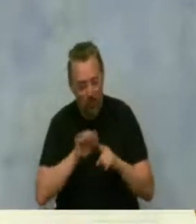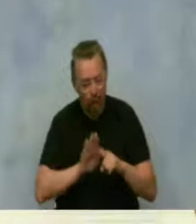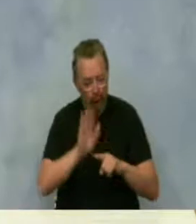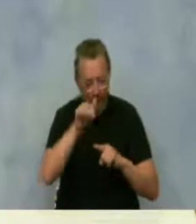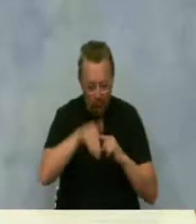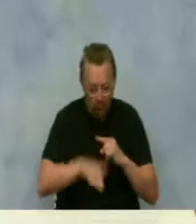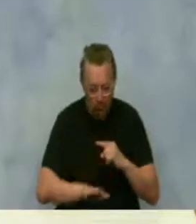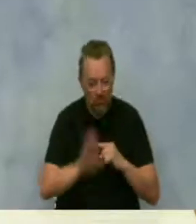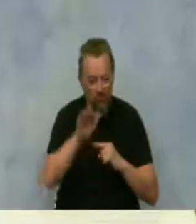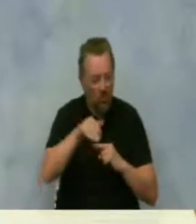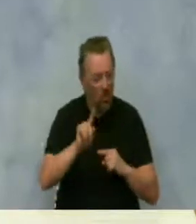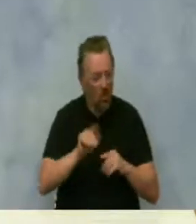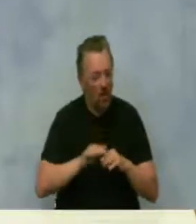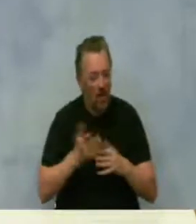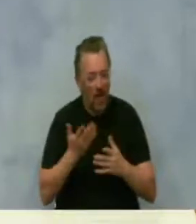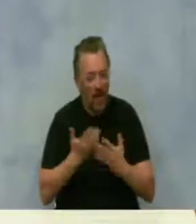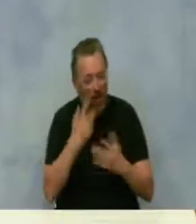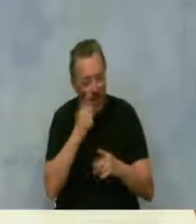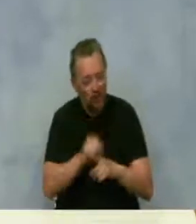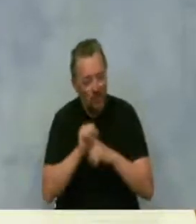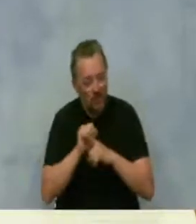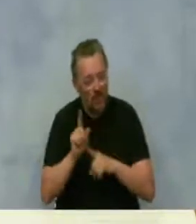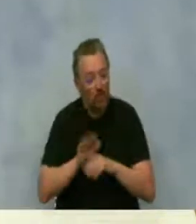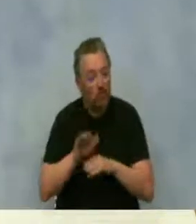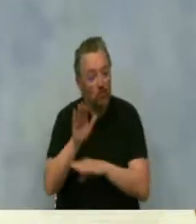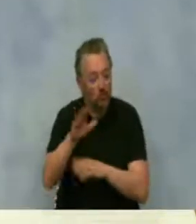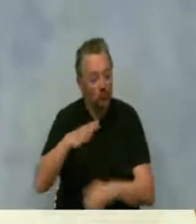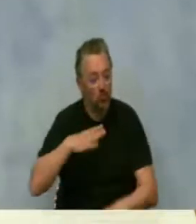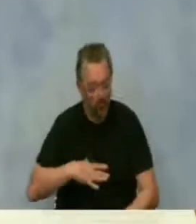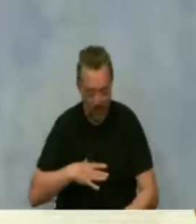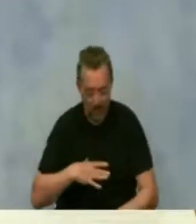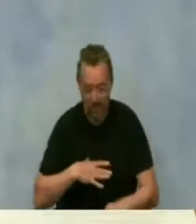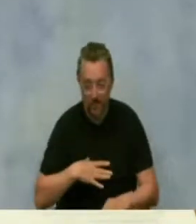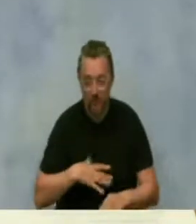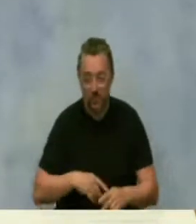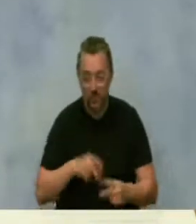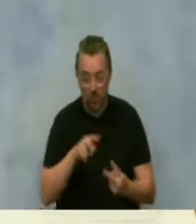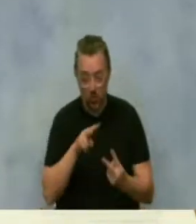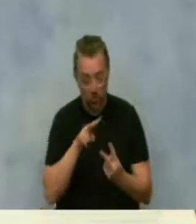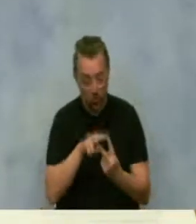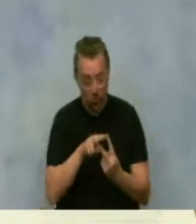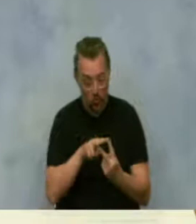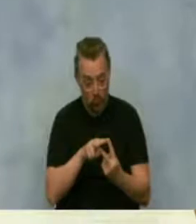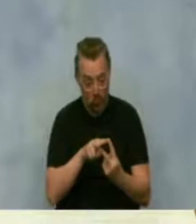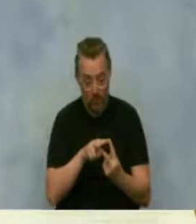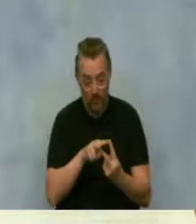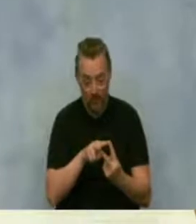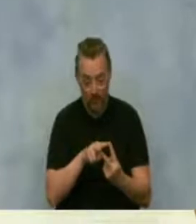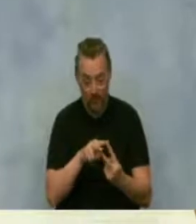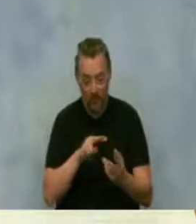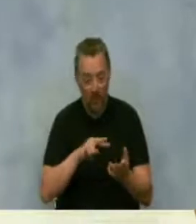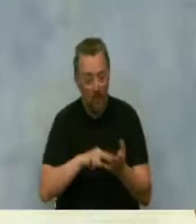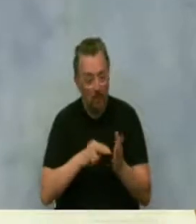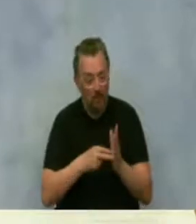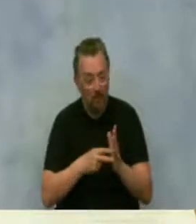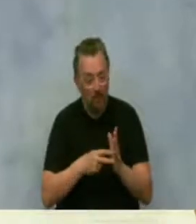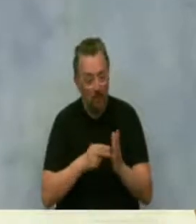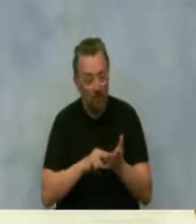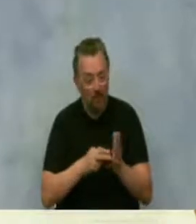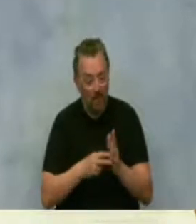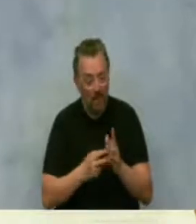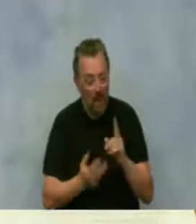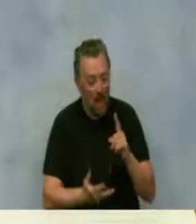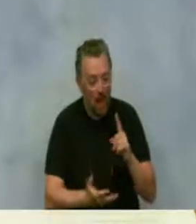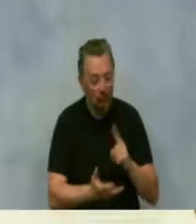of future requirements. There were 2 stages then to inform the objectives of the plan, what the plan will achieve, and the